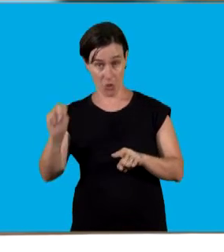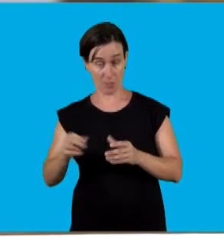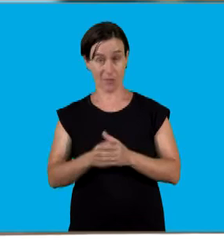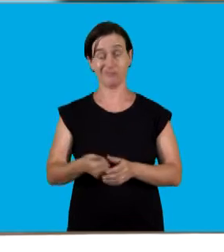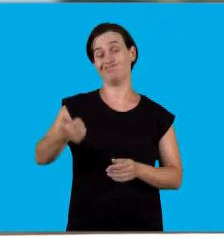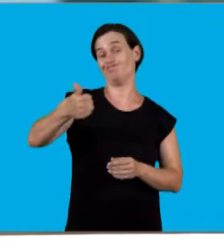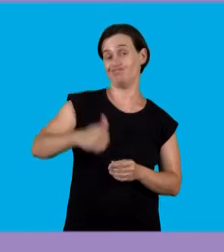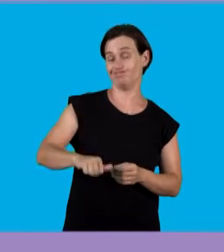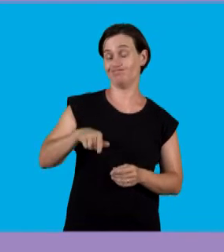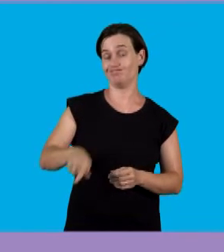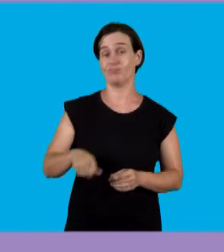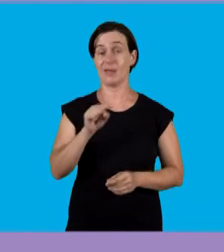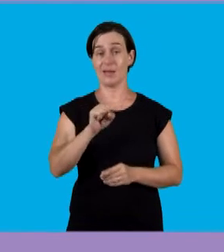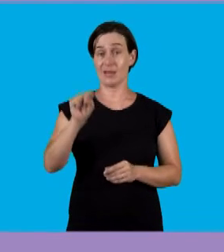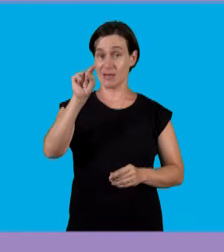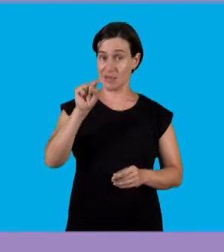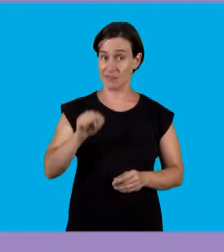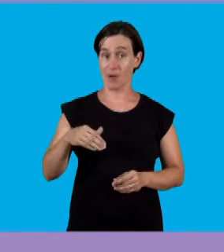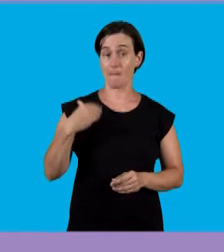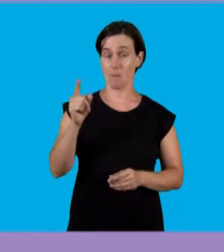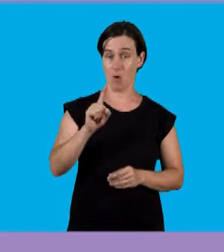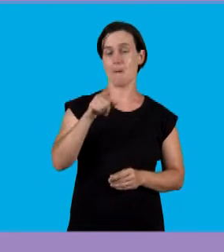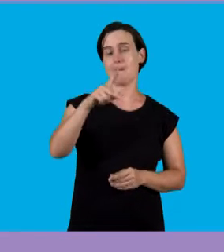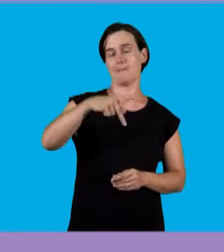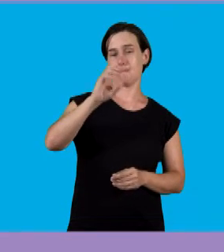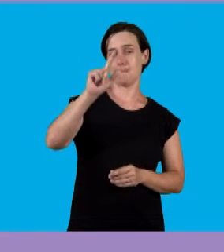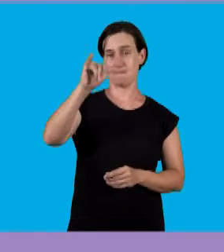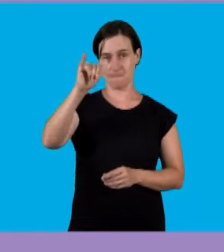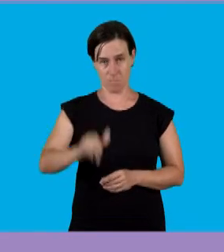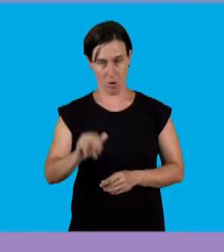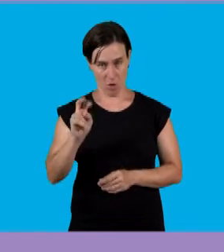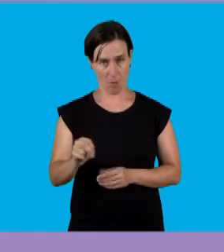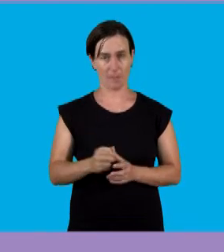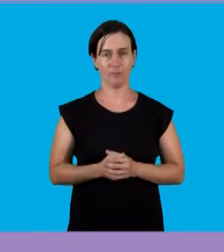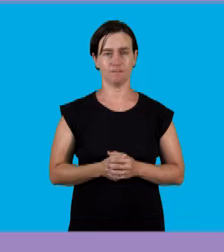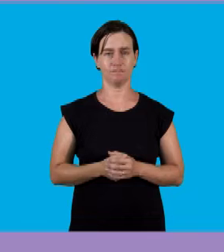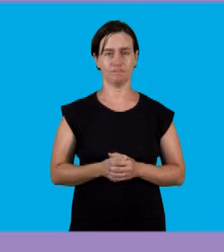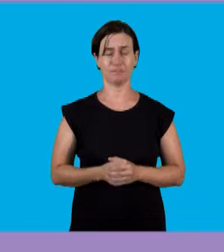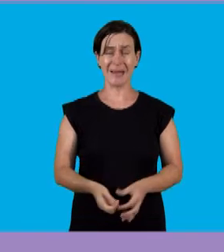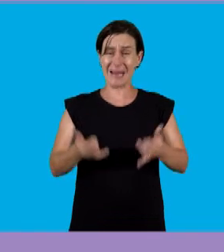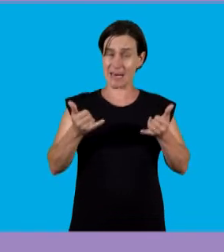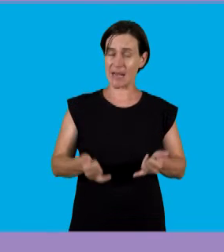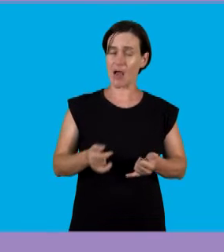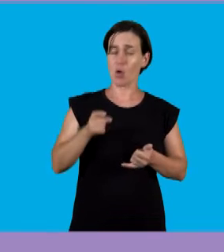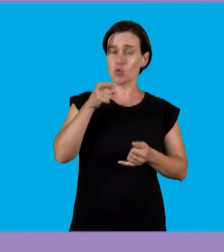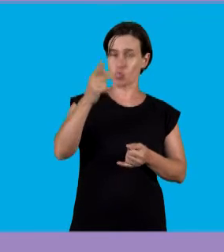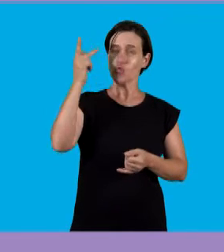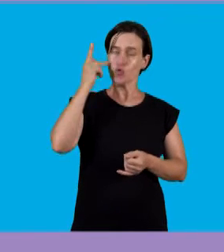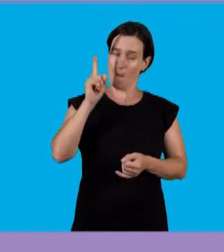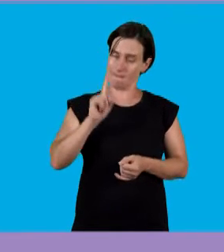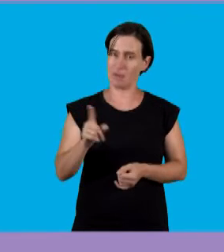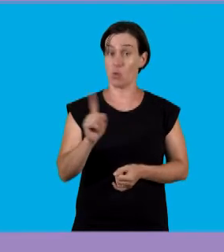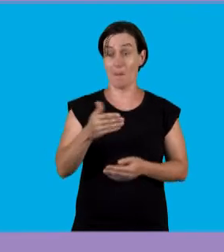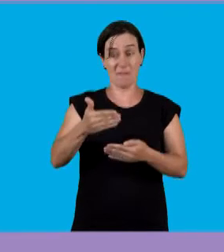polynomials. And lastly, we are going to end with division of polynomials. So what